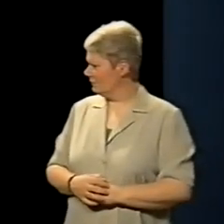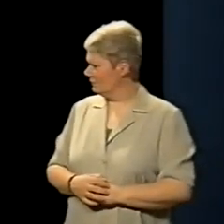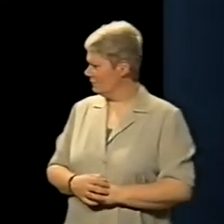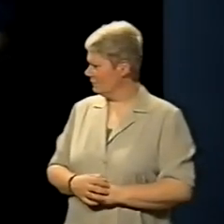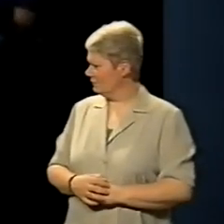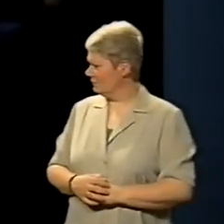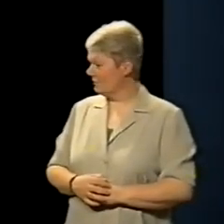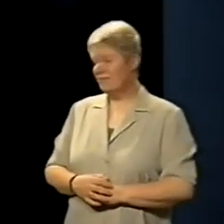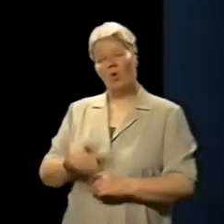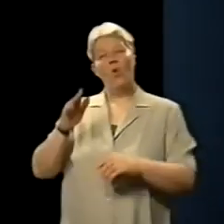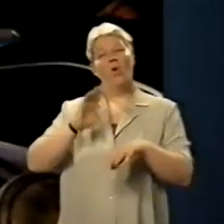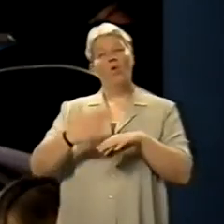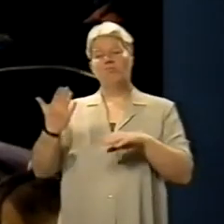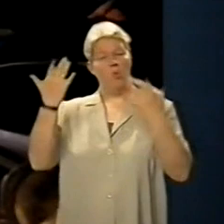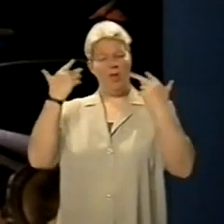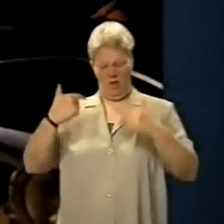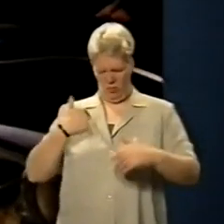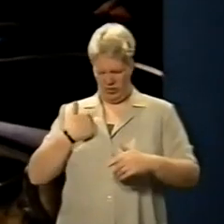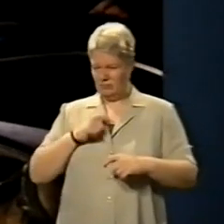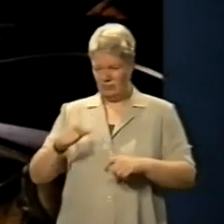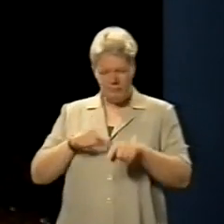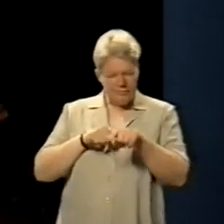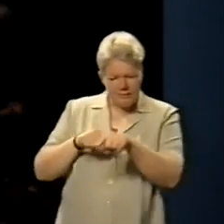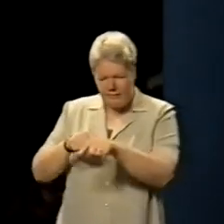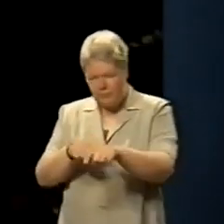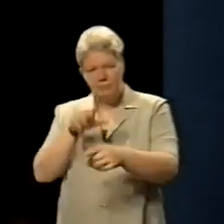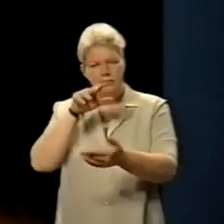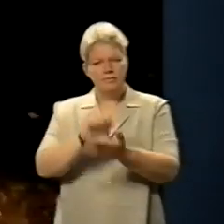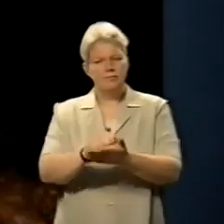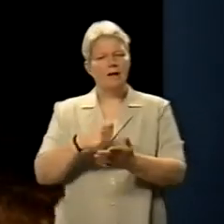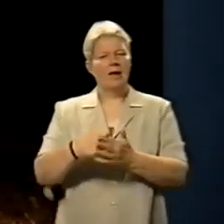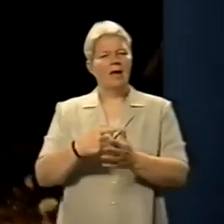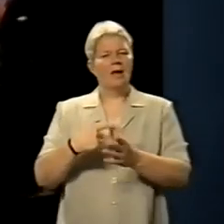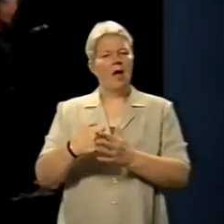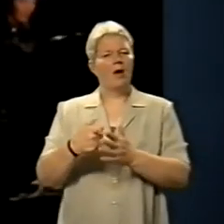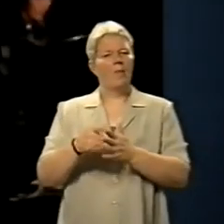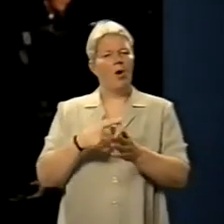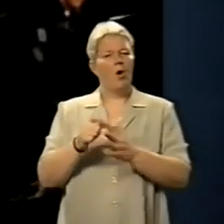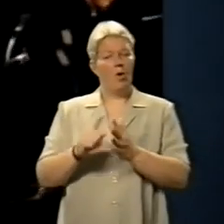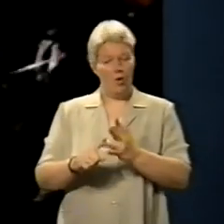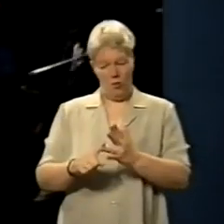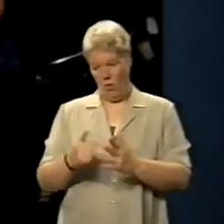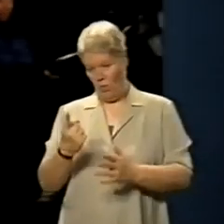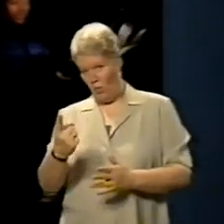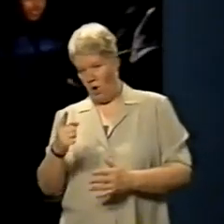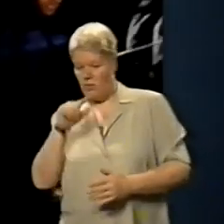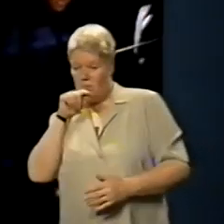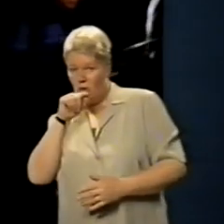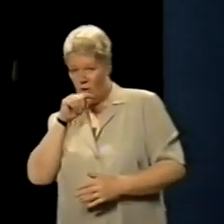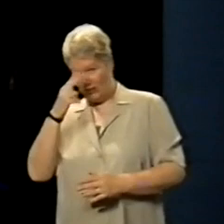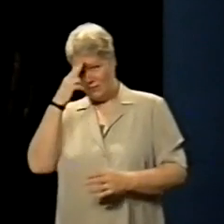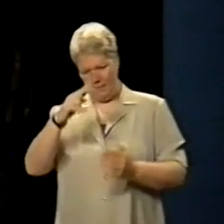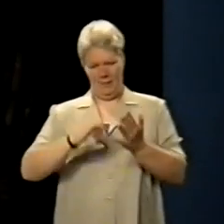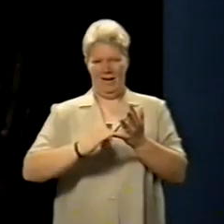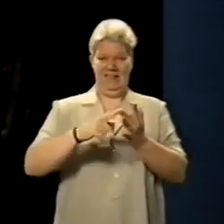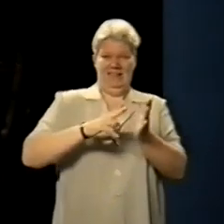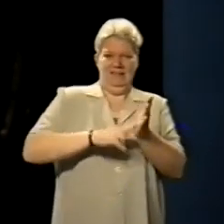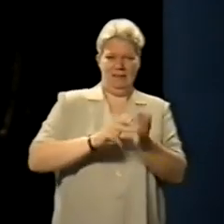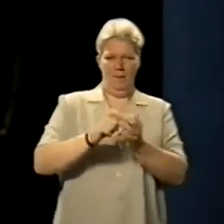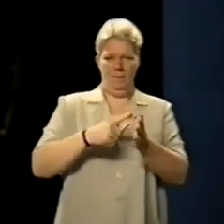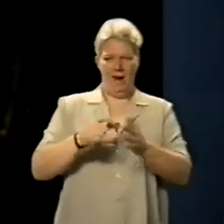Undeterred by the weather, we head off to search for the kakapo in earnest. I've been told that Sinbad, one of the hand-reared birds, will come if he hears